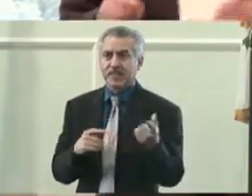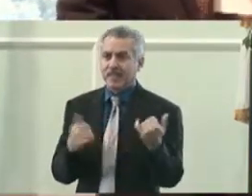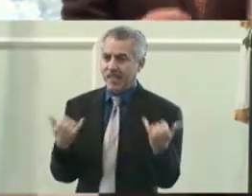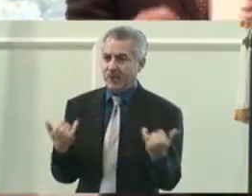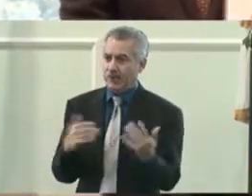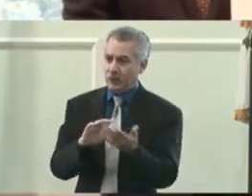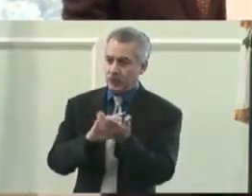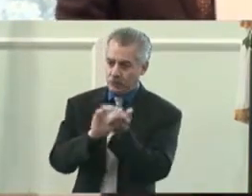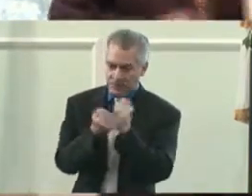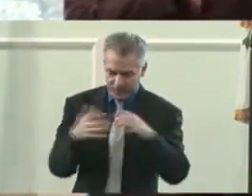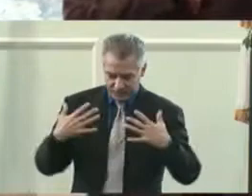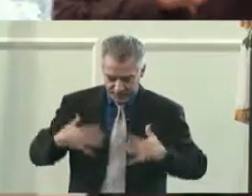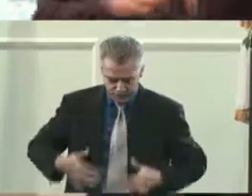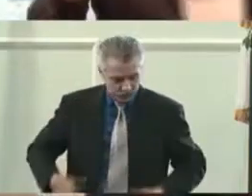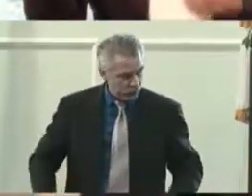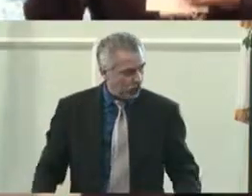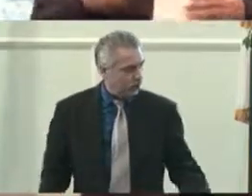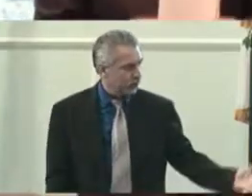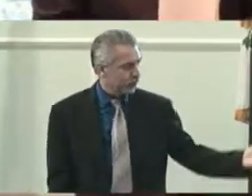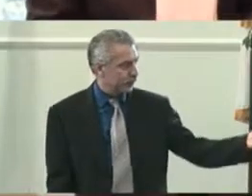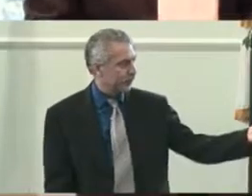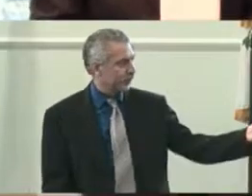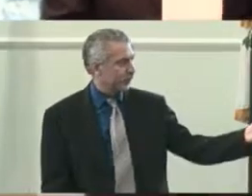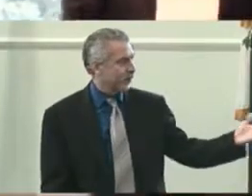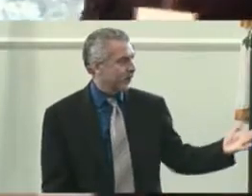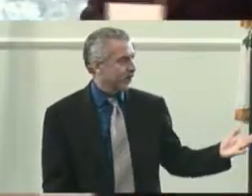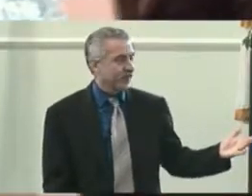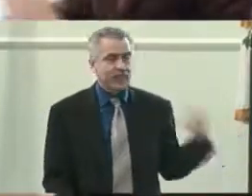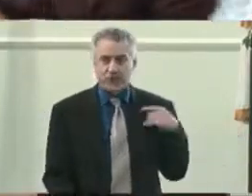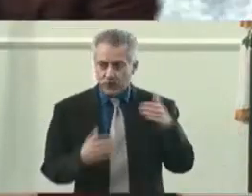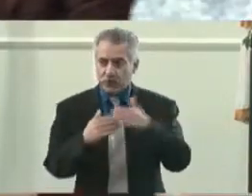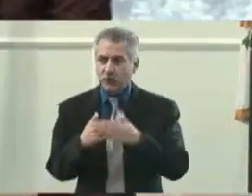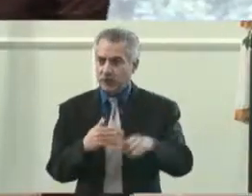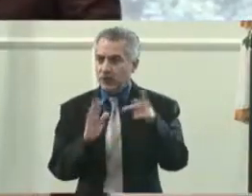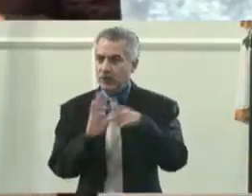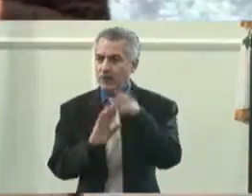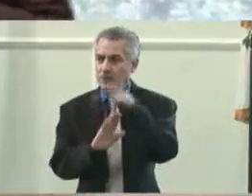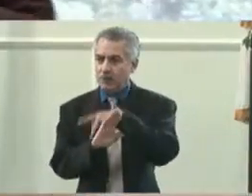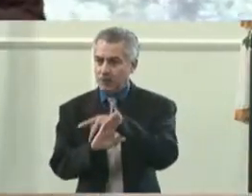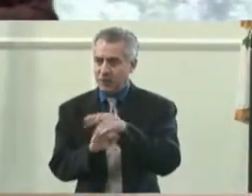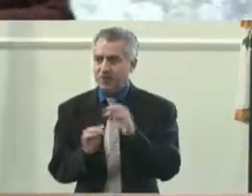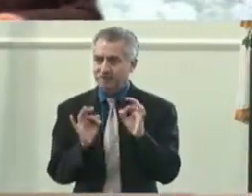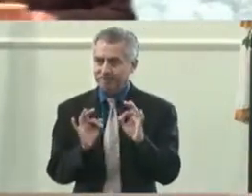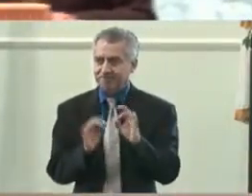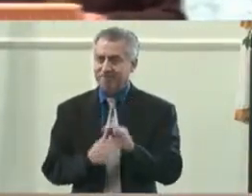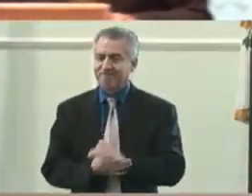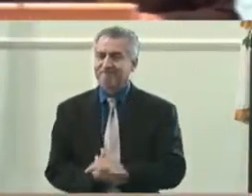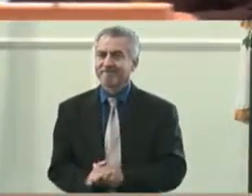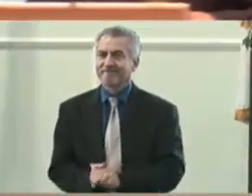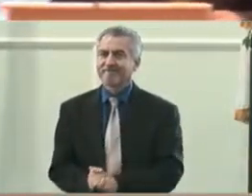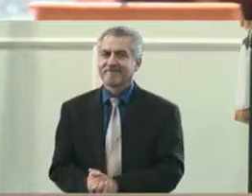While we are changing, you are going with the program. Thank you.